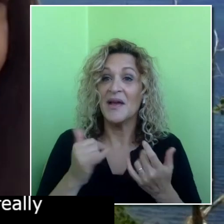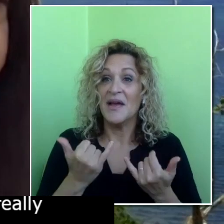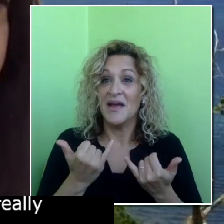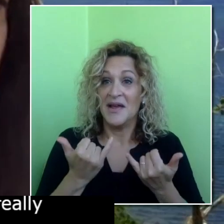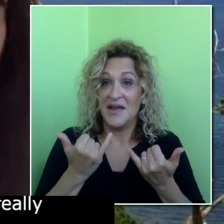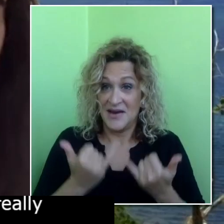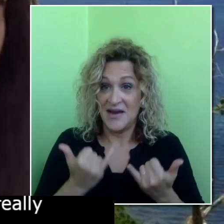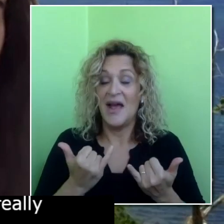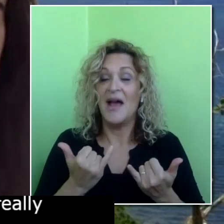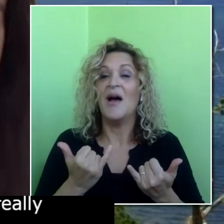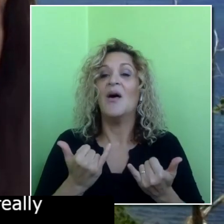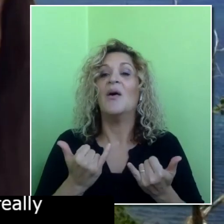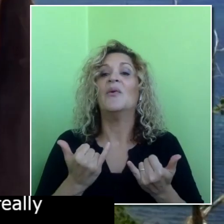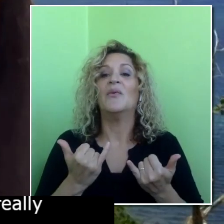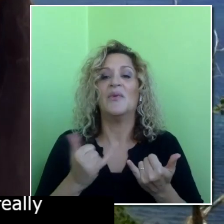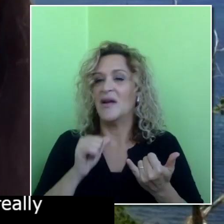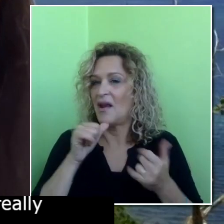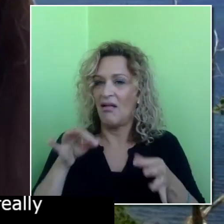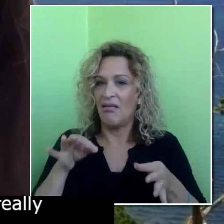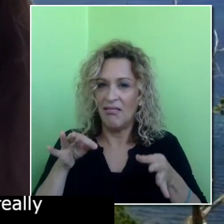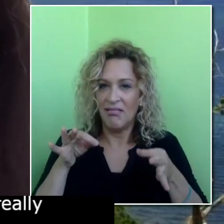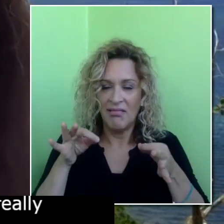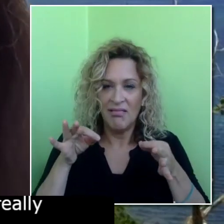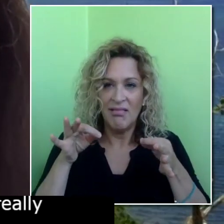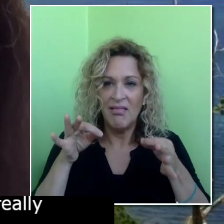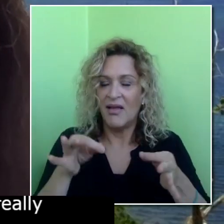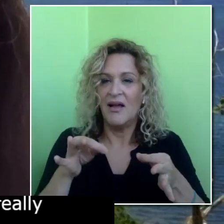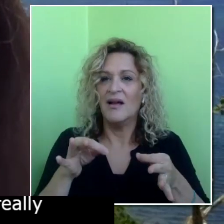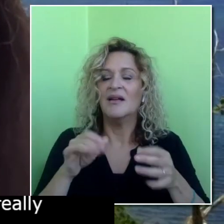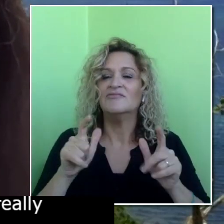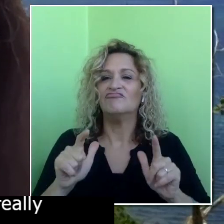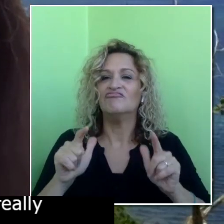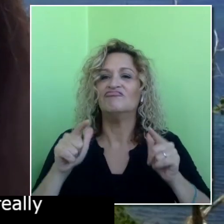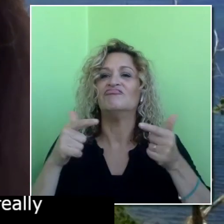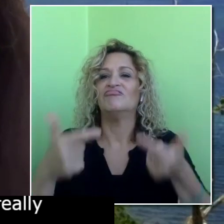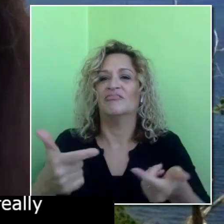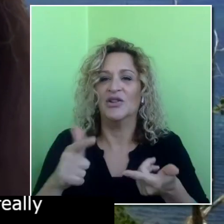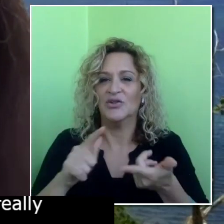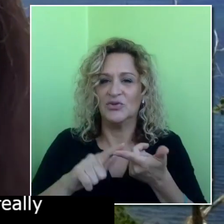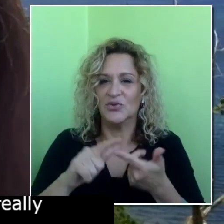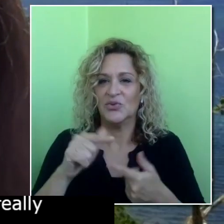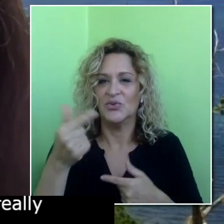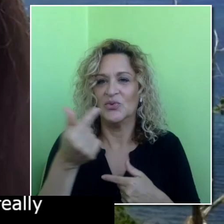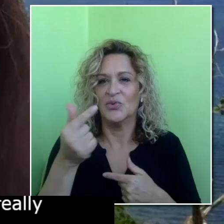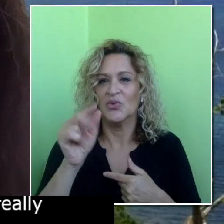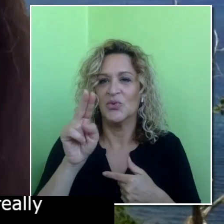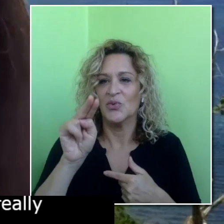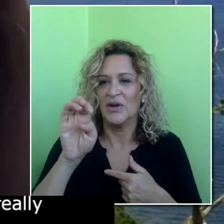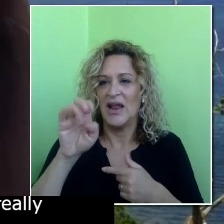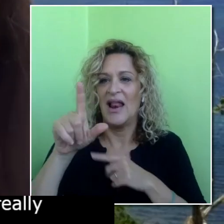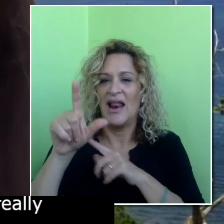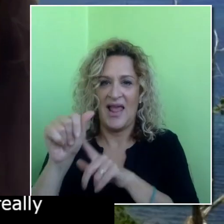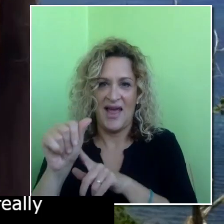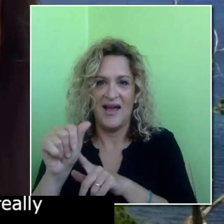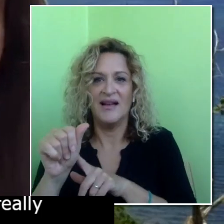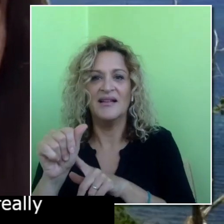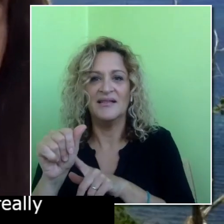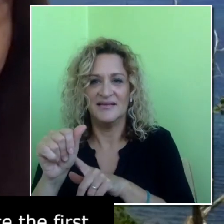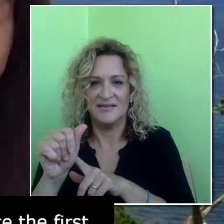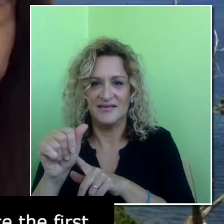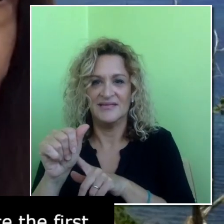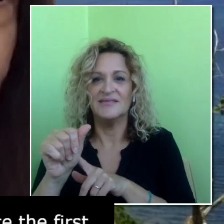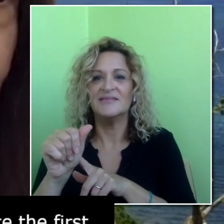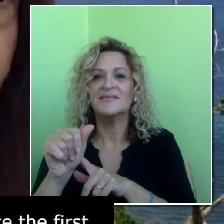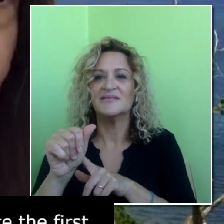Gunilla wrote the first draft and also helped on the rewrite on the second. And so I will then turn